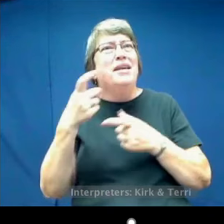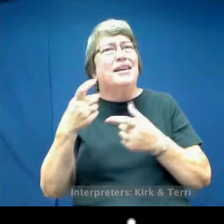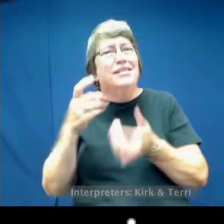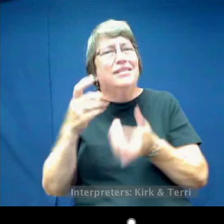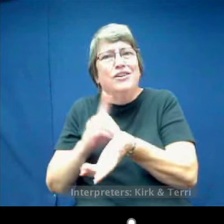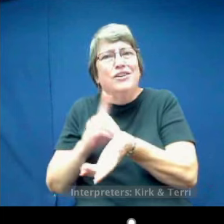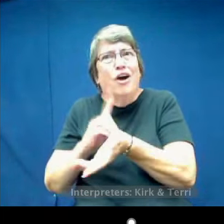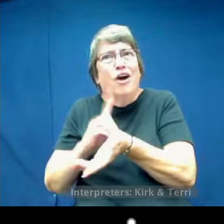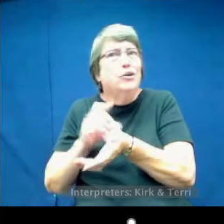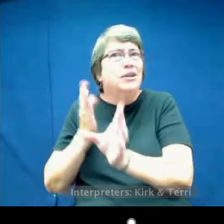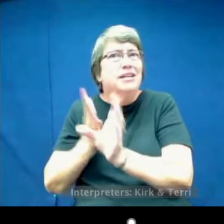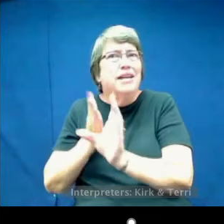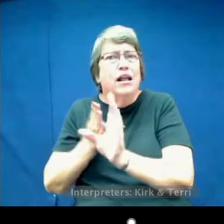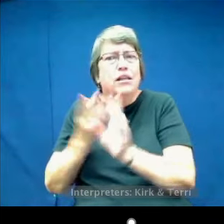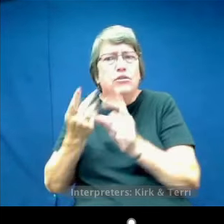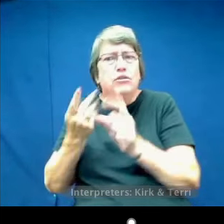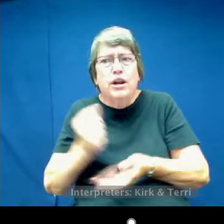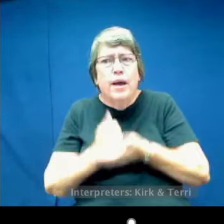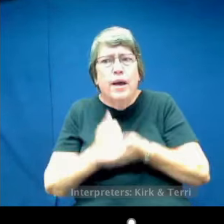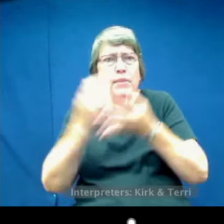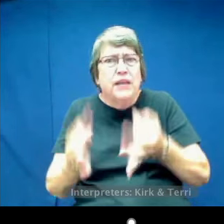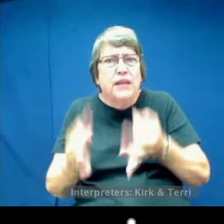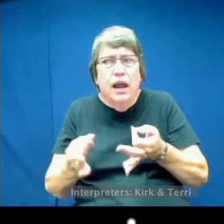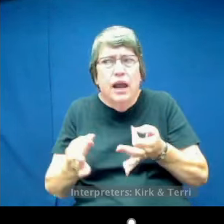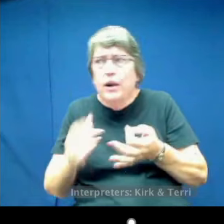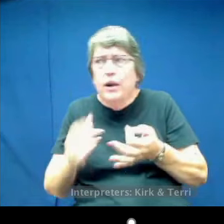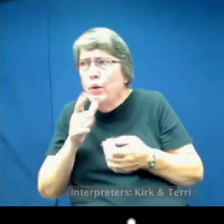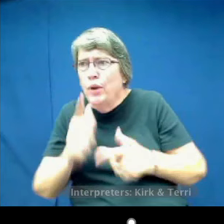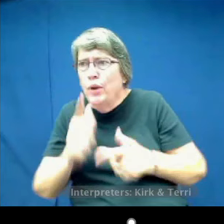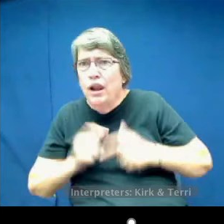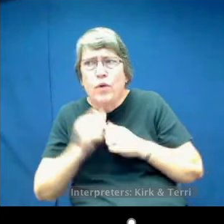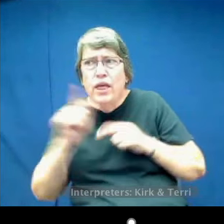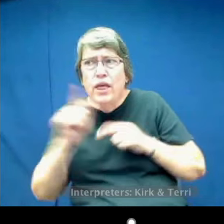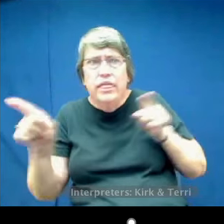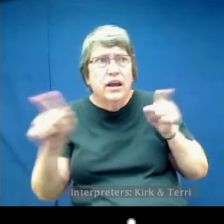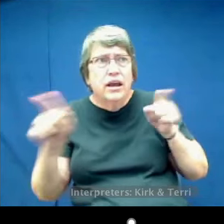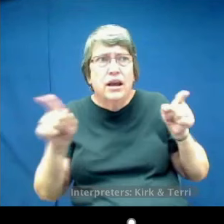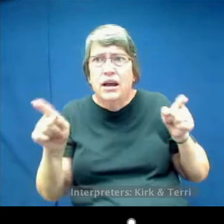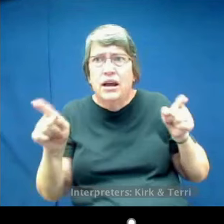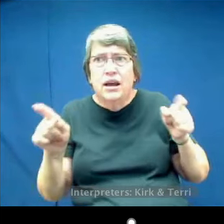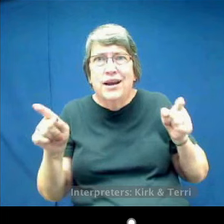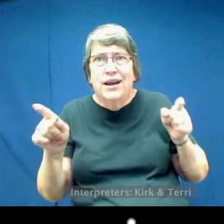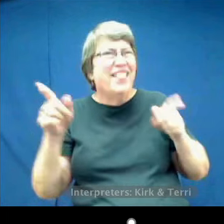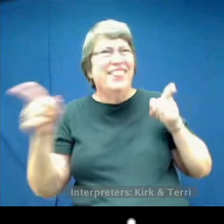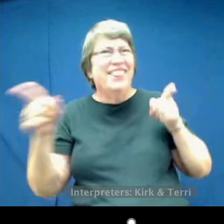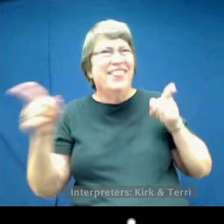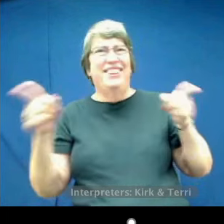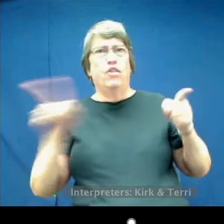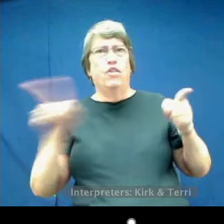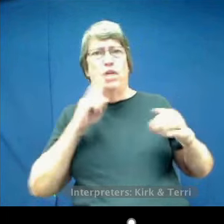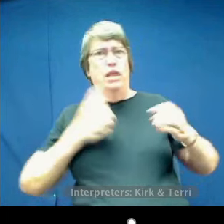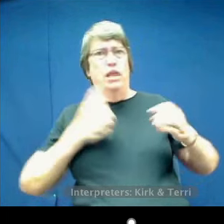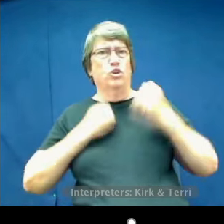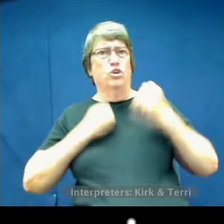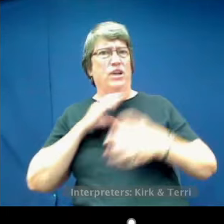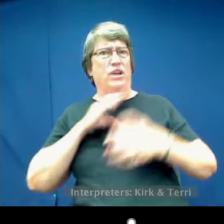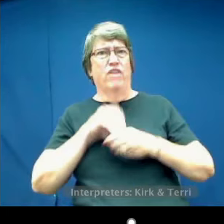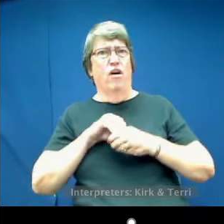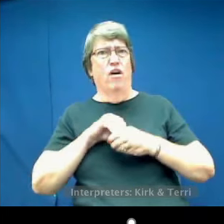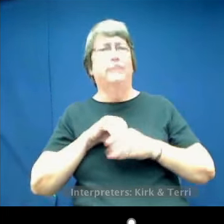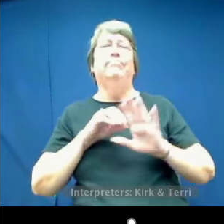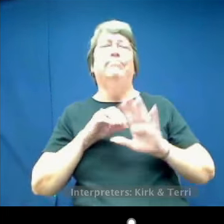privilege. So they appoint the GAL, and essentially what they're doing is they look at the whole situation